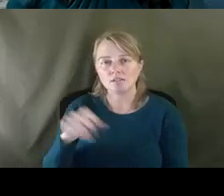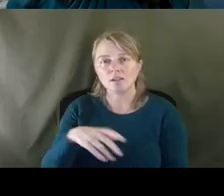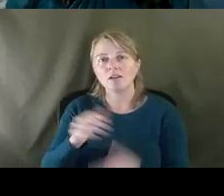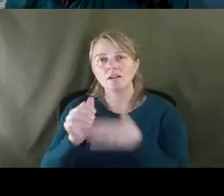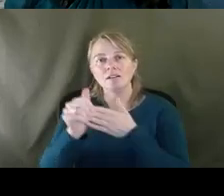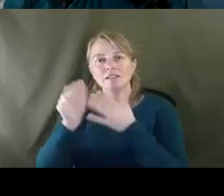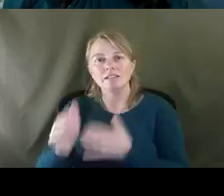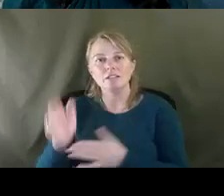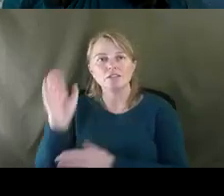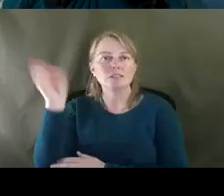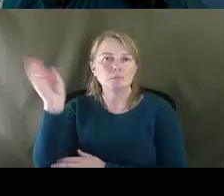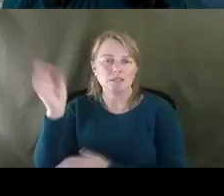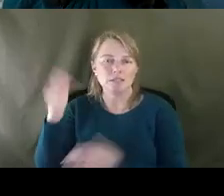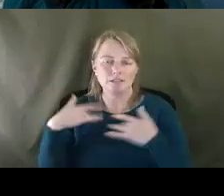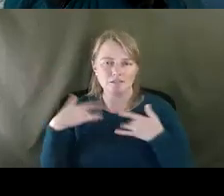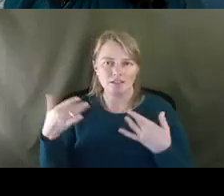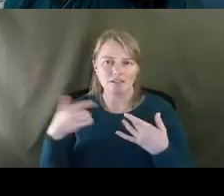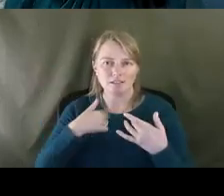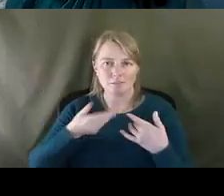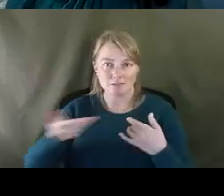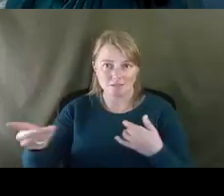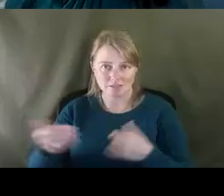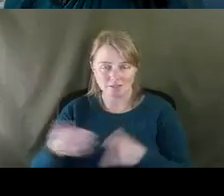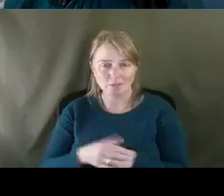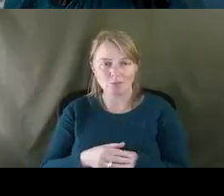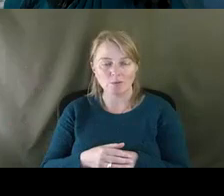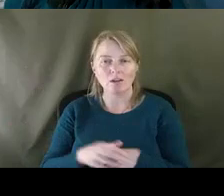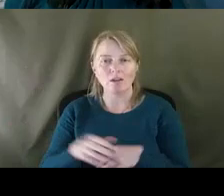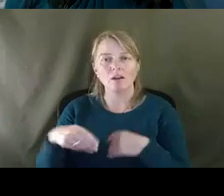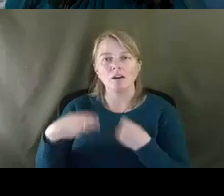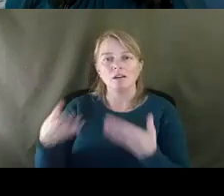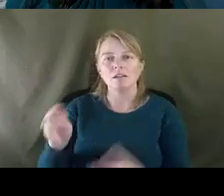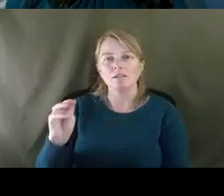speaking events that I have been invited to attend. Giving mentors and